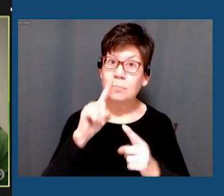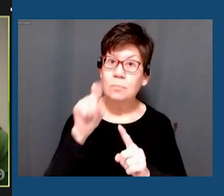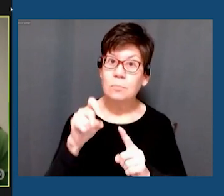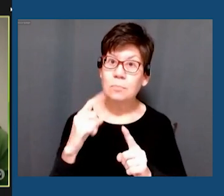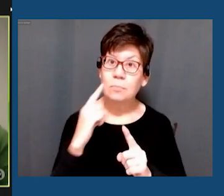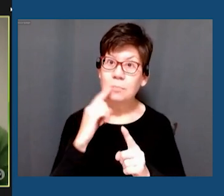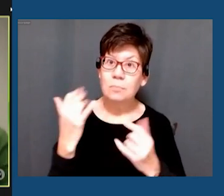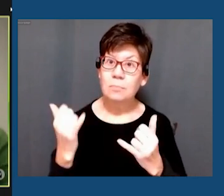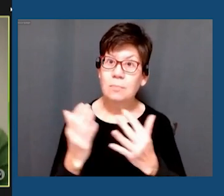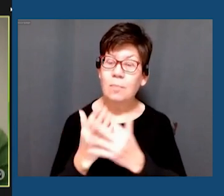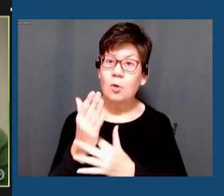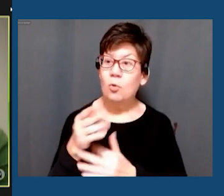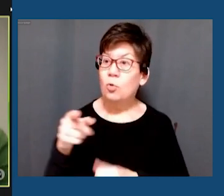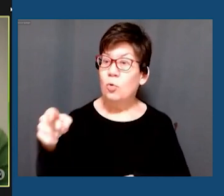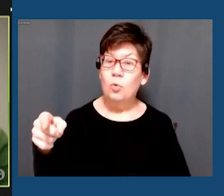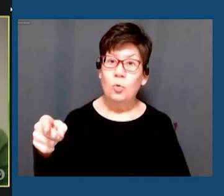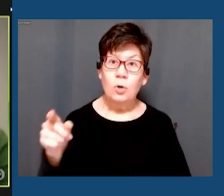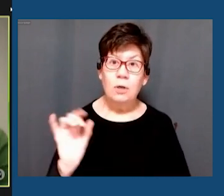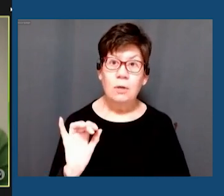hands function.